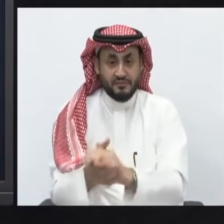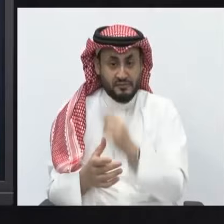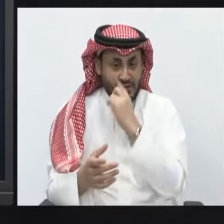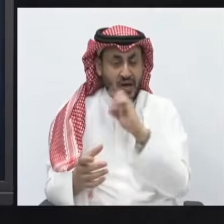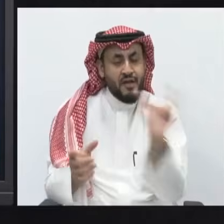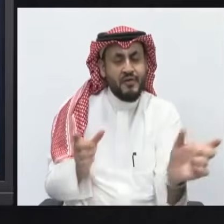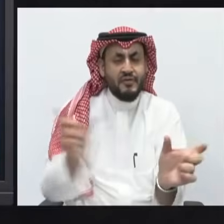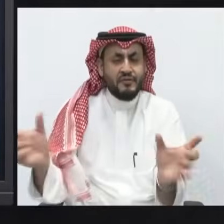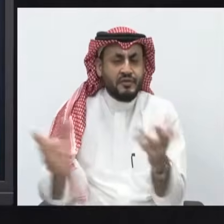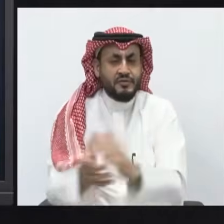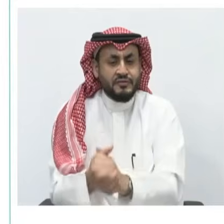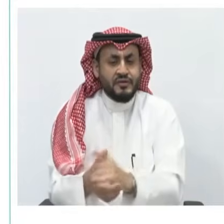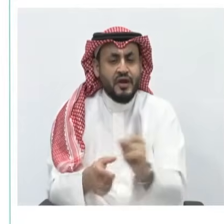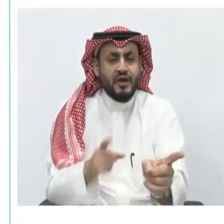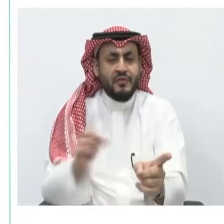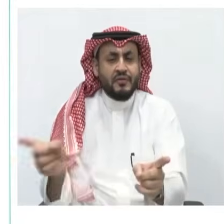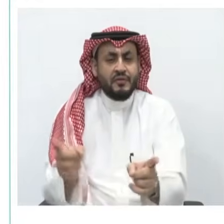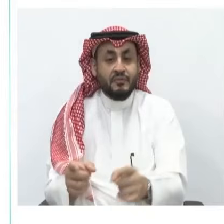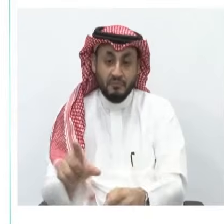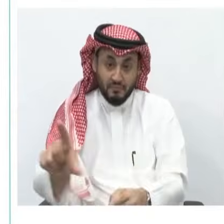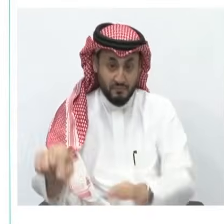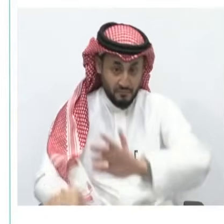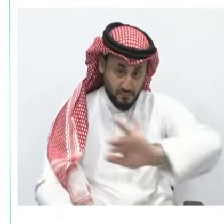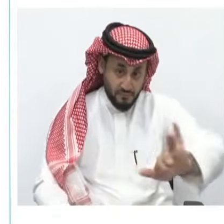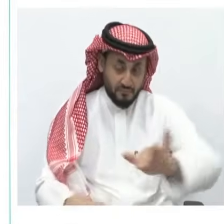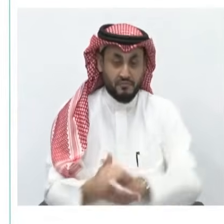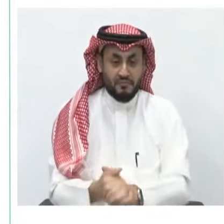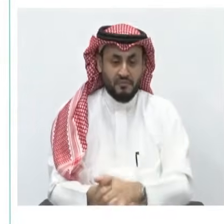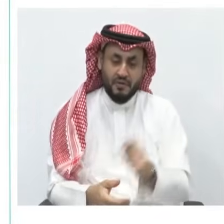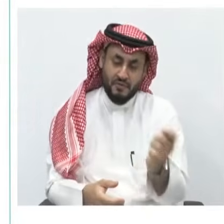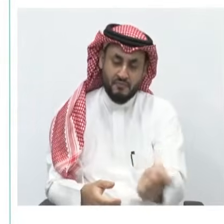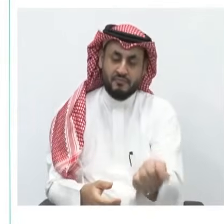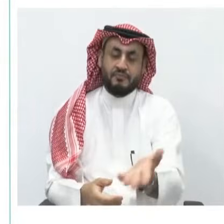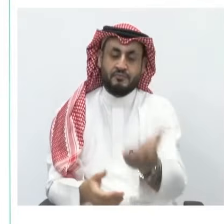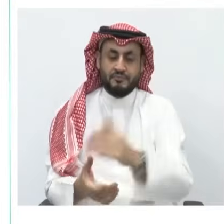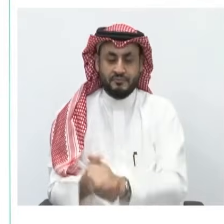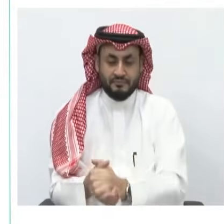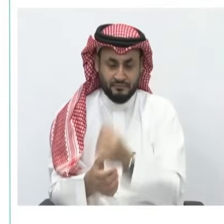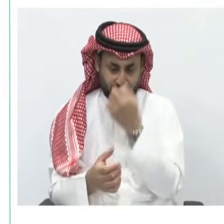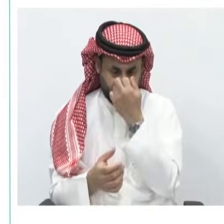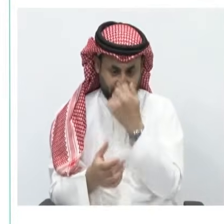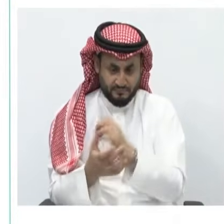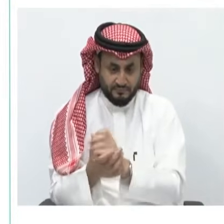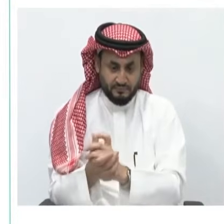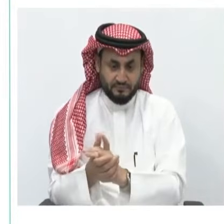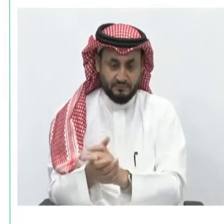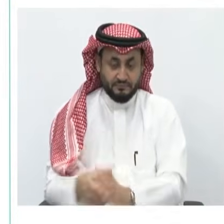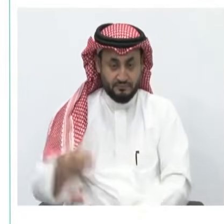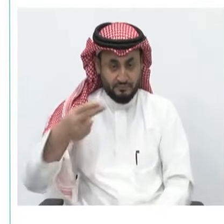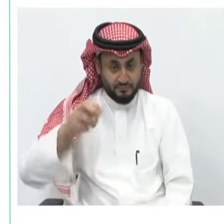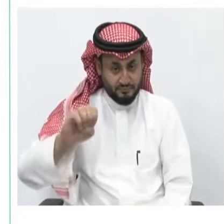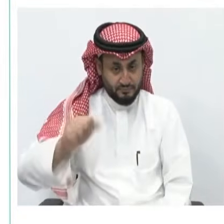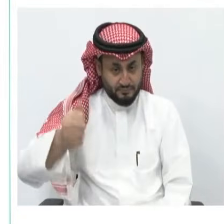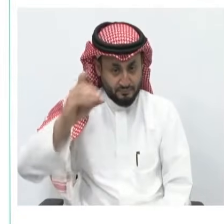head. Excellent. Where is one here? Here is one, or here? This is one. Excellent. So the head will